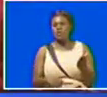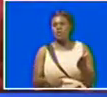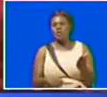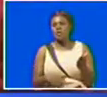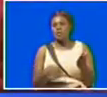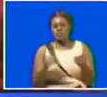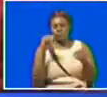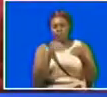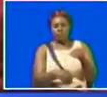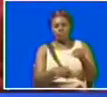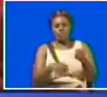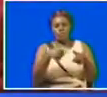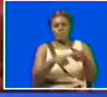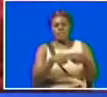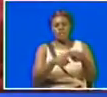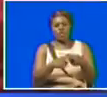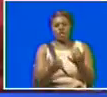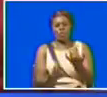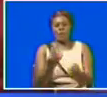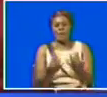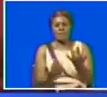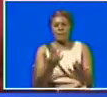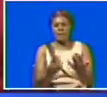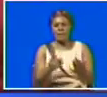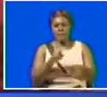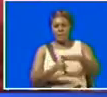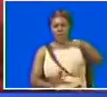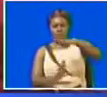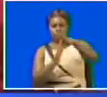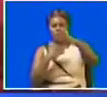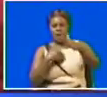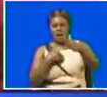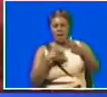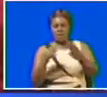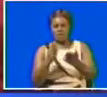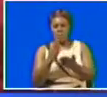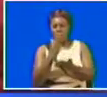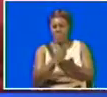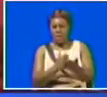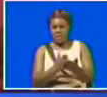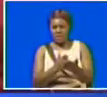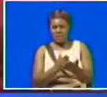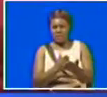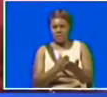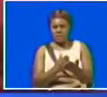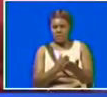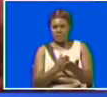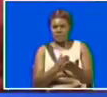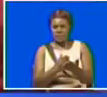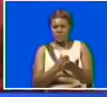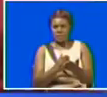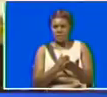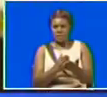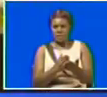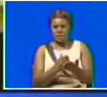the material and melts it. And at the tip, it has a nozzle. So that nozzle is where the extrusion of the